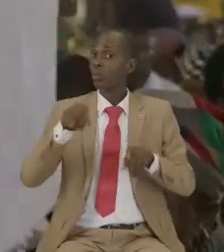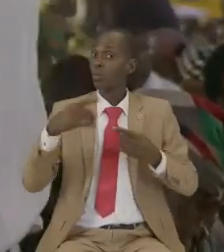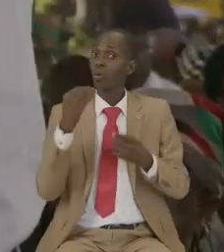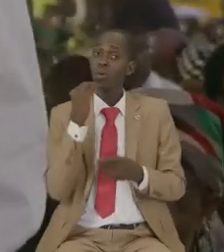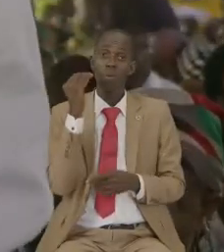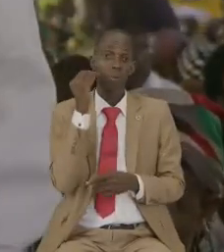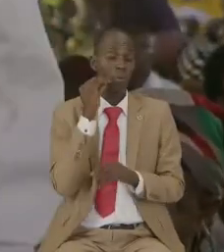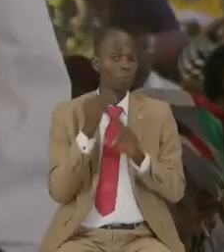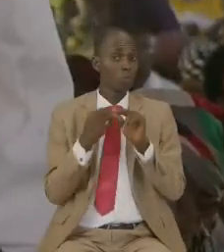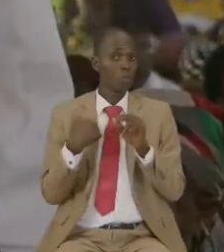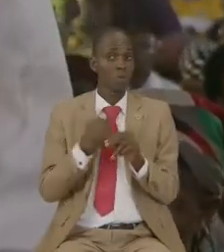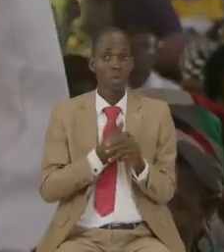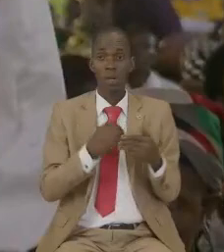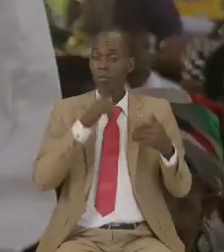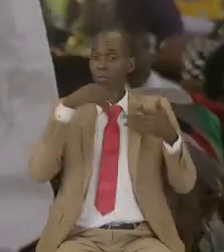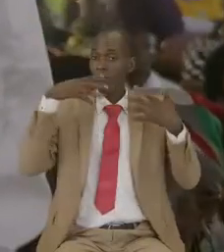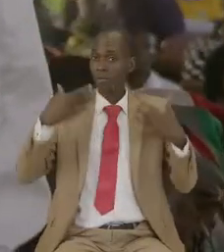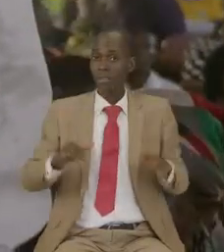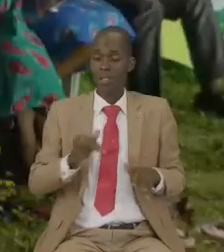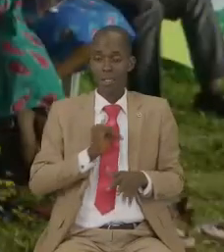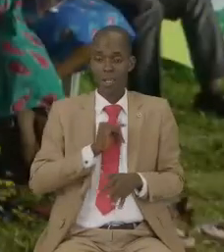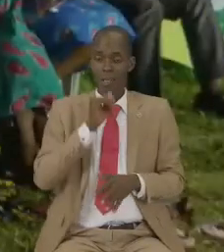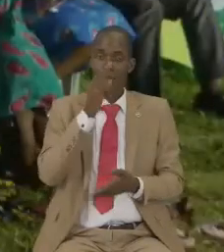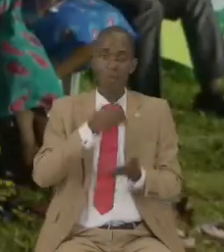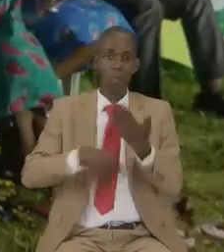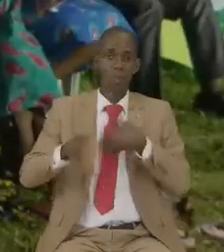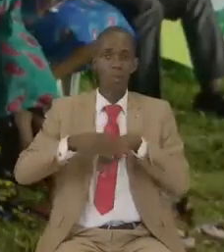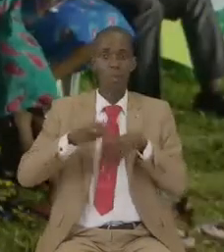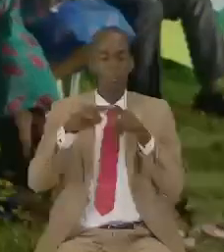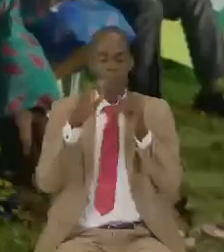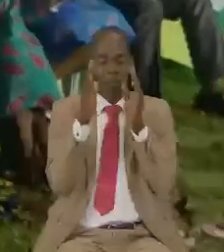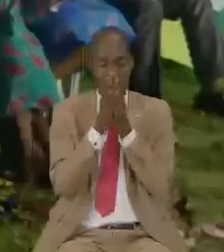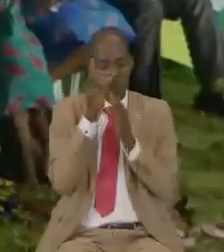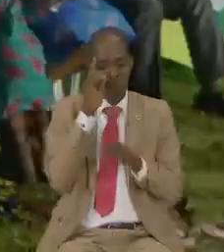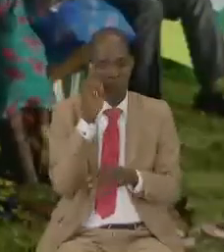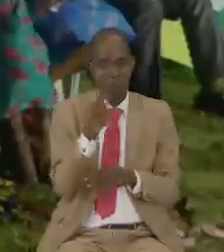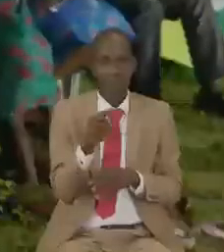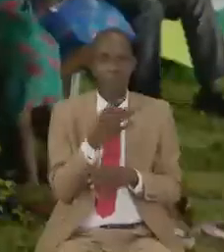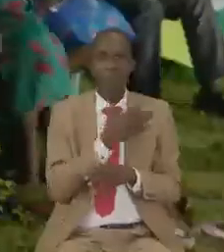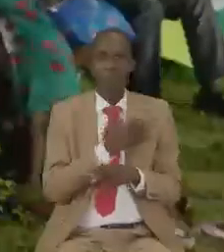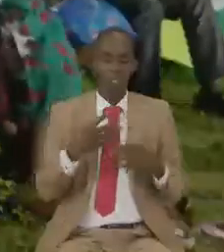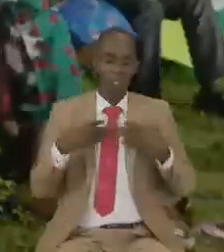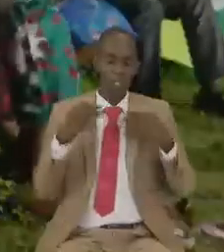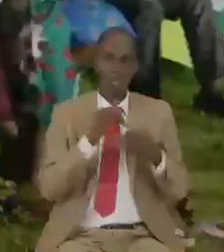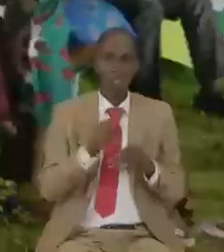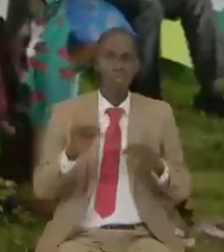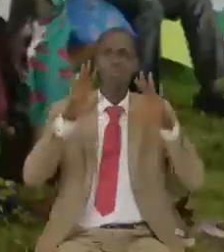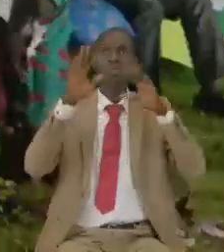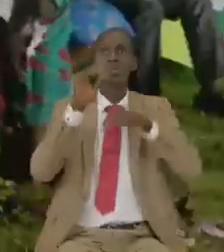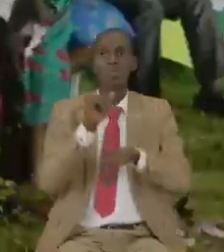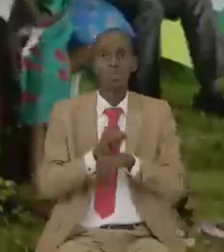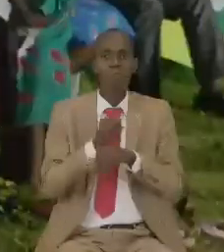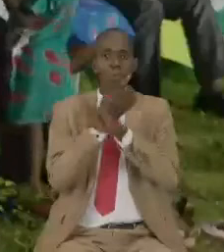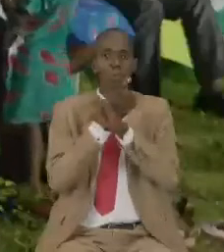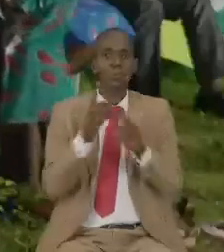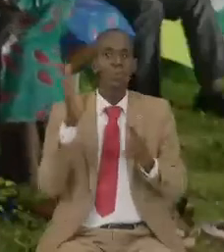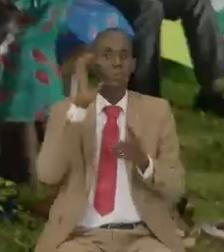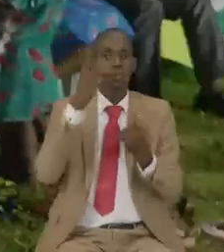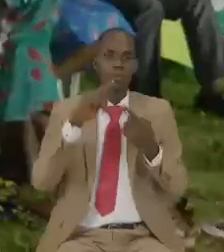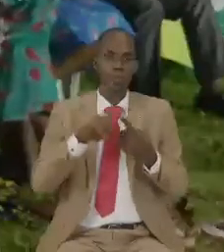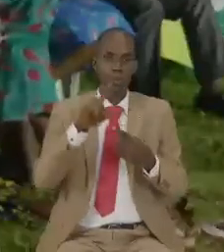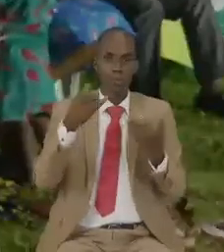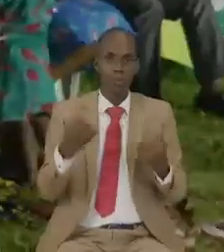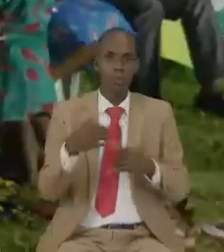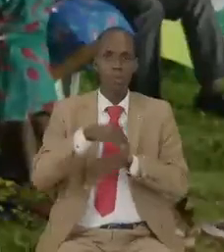not finished. I'm still coming back to pray for you, and healing, miracle, deliverance will come to you tonight